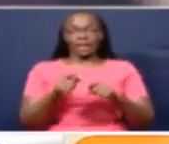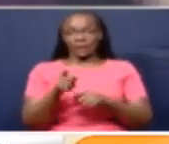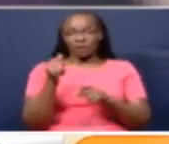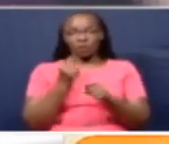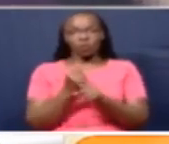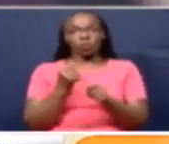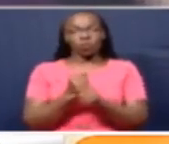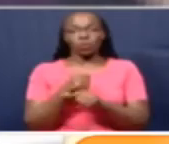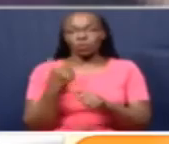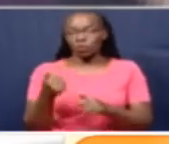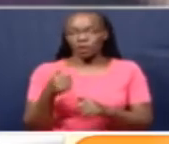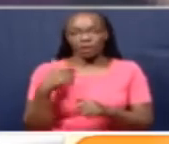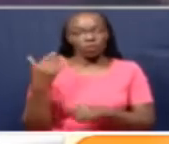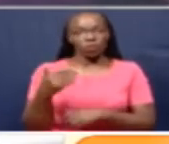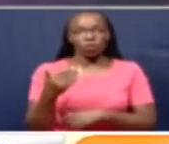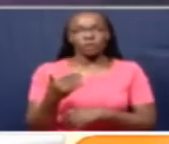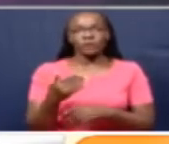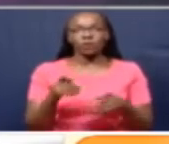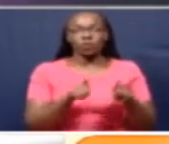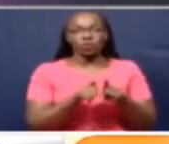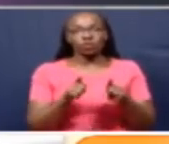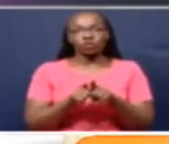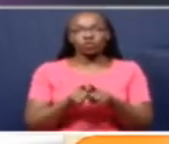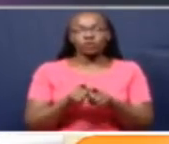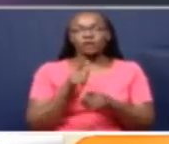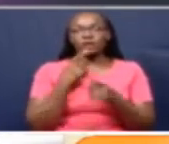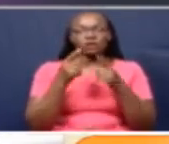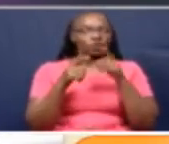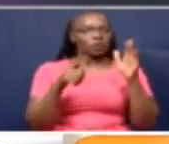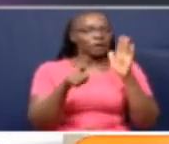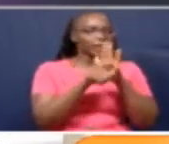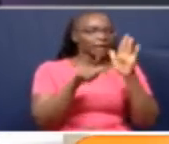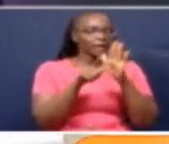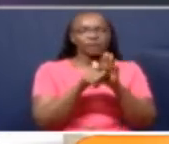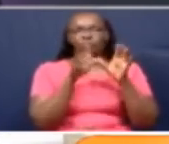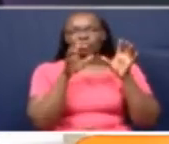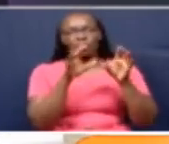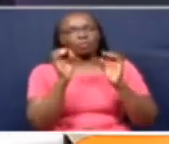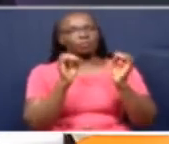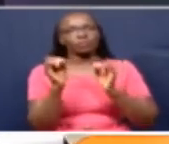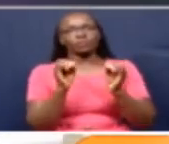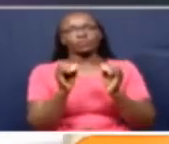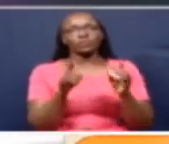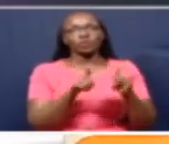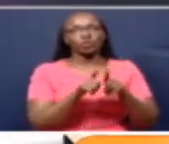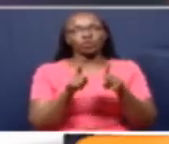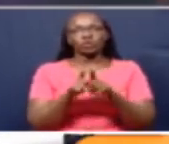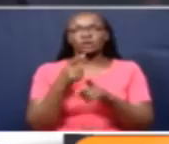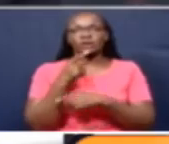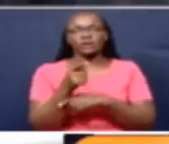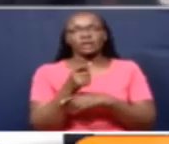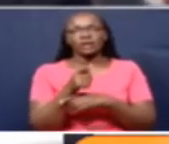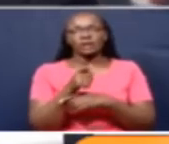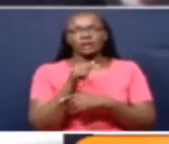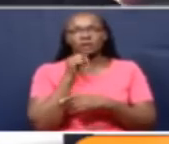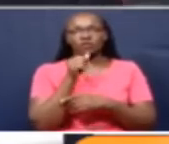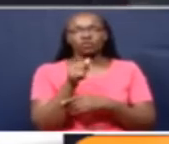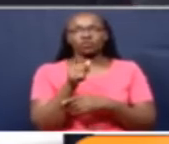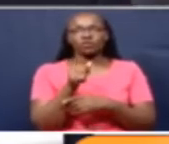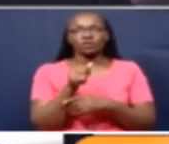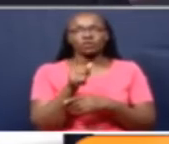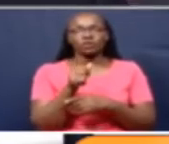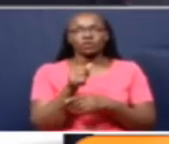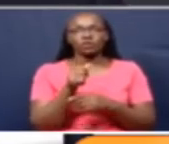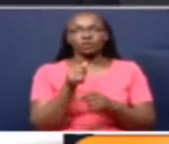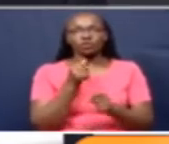tell you another reason. He doesn't talk bad about anybody. I guarantee you that he doesn't go to Uhuru and says, you know one thing? yeah, that fellow